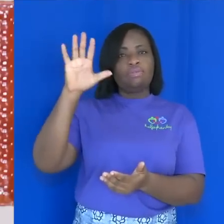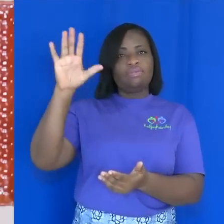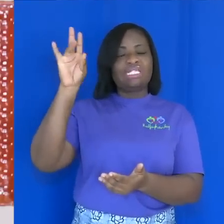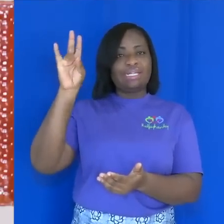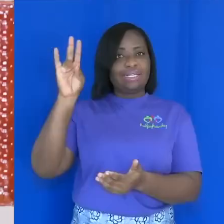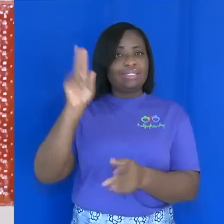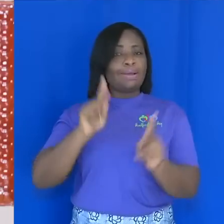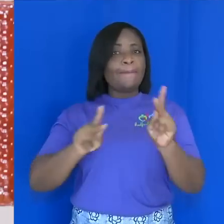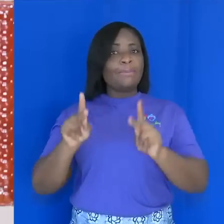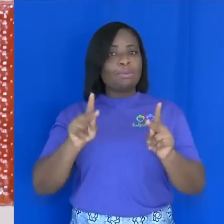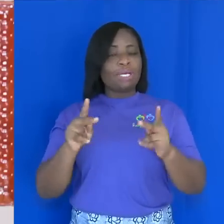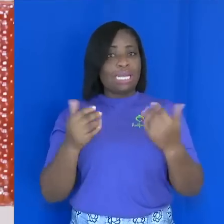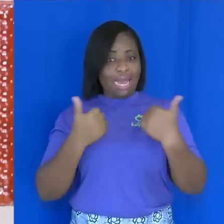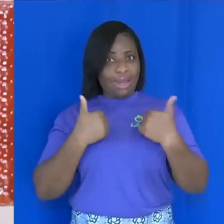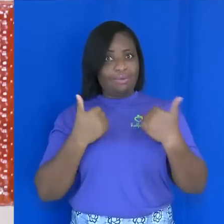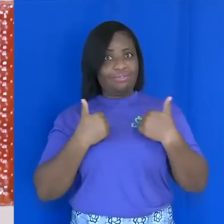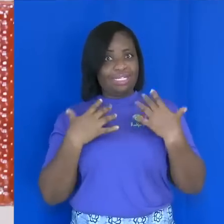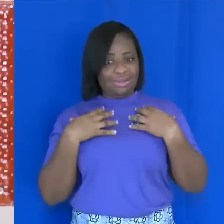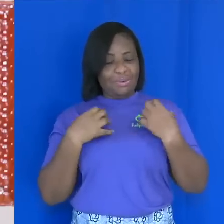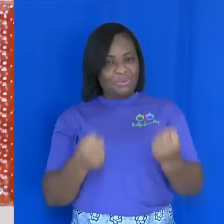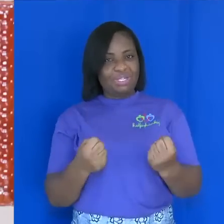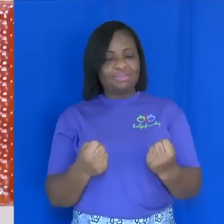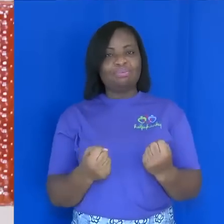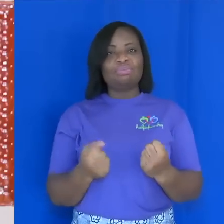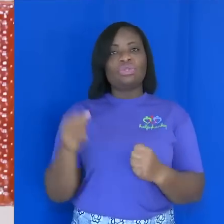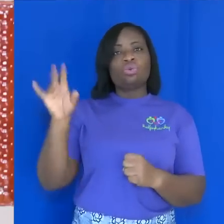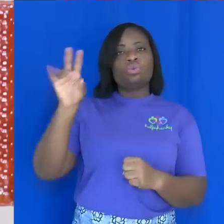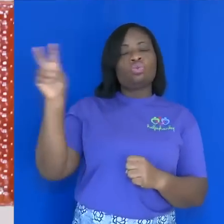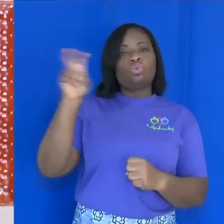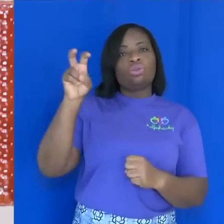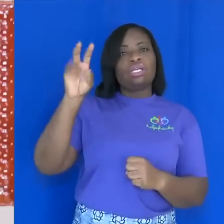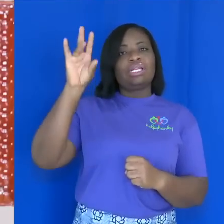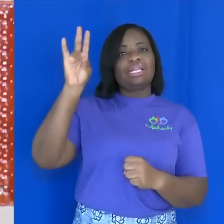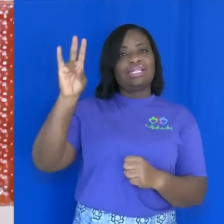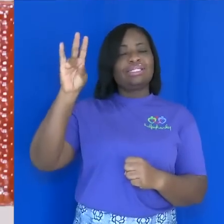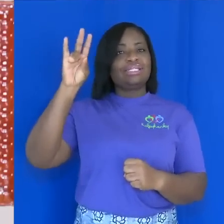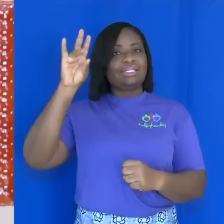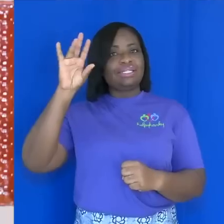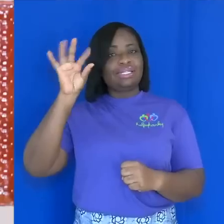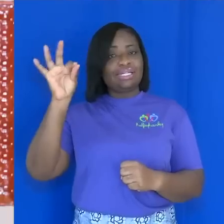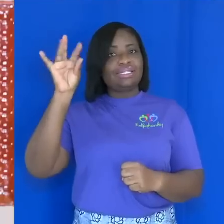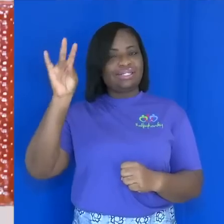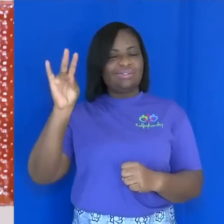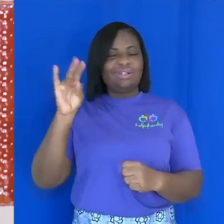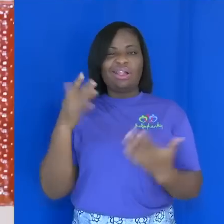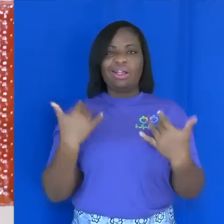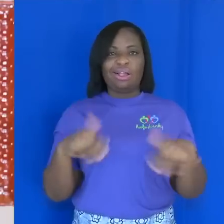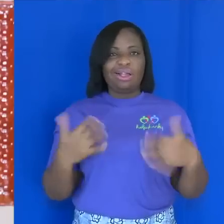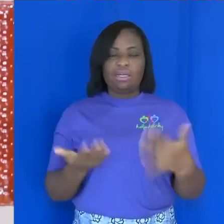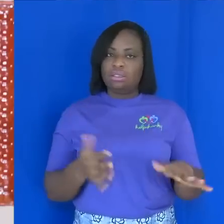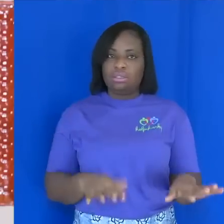45,258 persons had recovered, and 297 persons had unfortunately